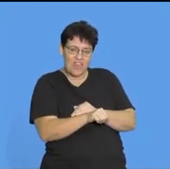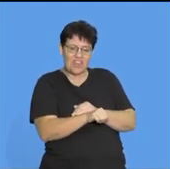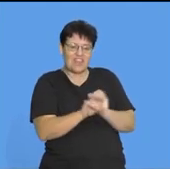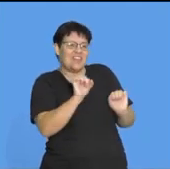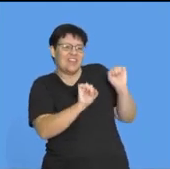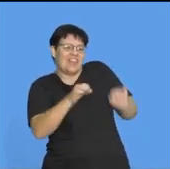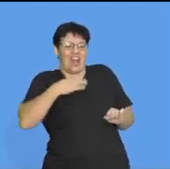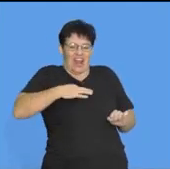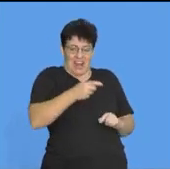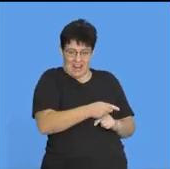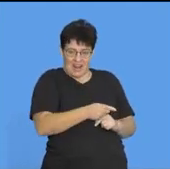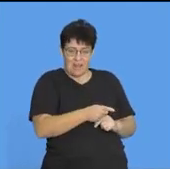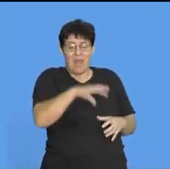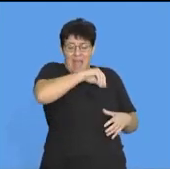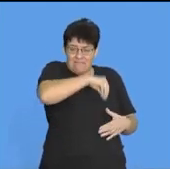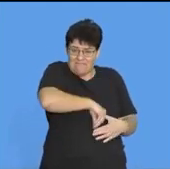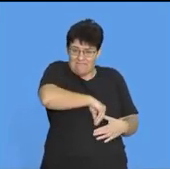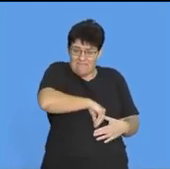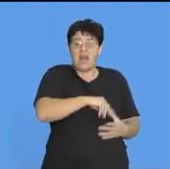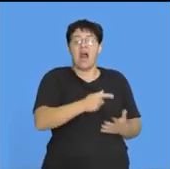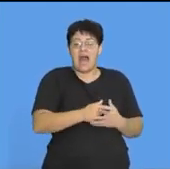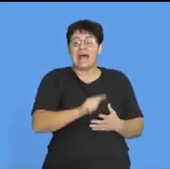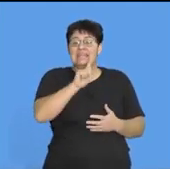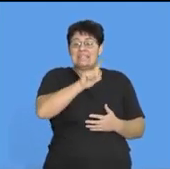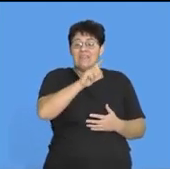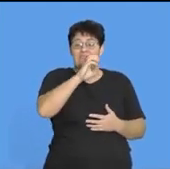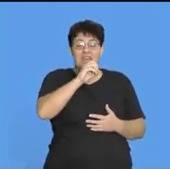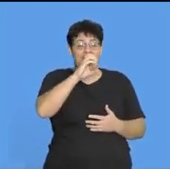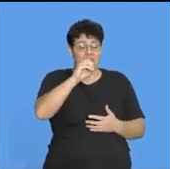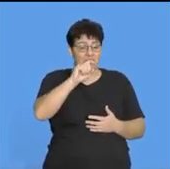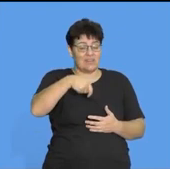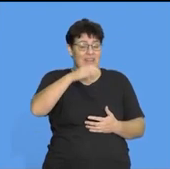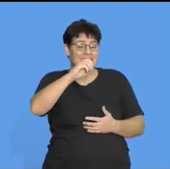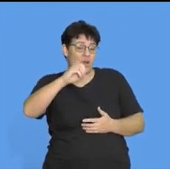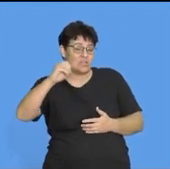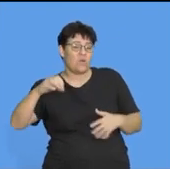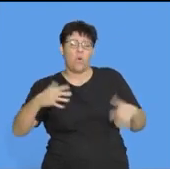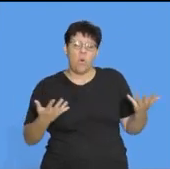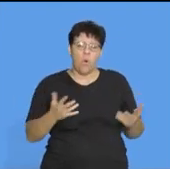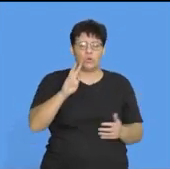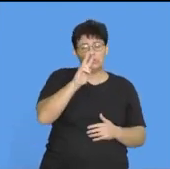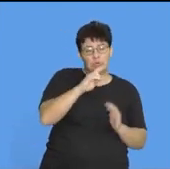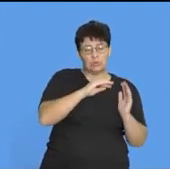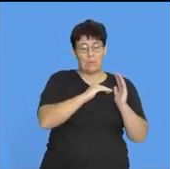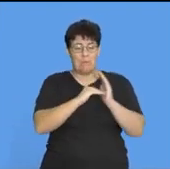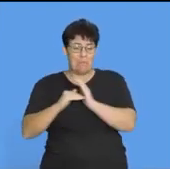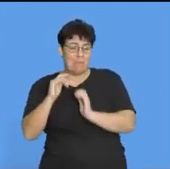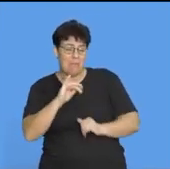700,000 to 2 million primary oocytes, and these are cells that are in the ovary of the